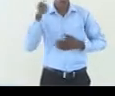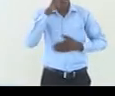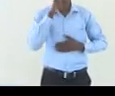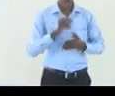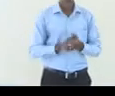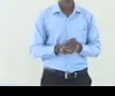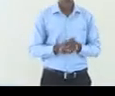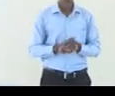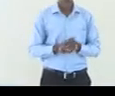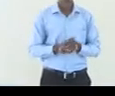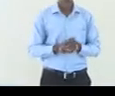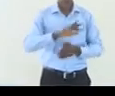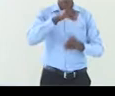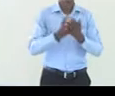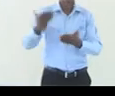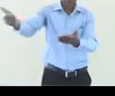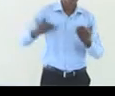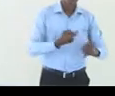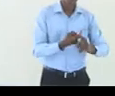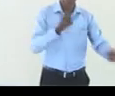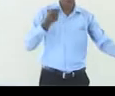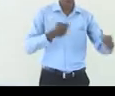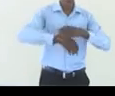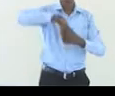Peugeot, and so on, they all disappeared.